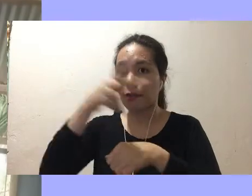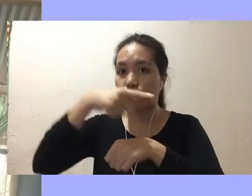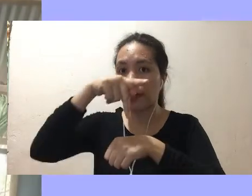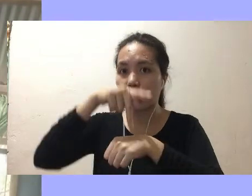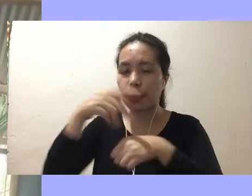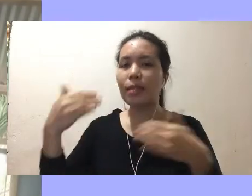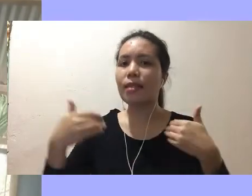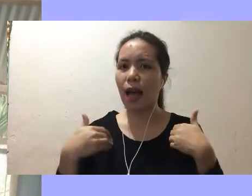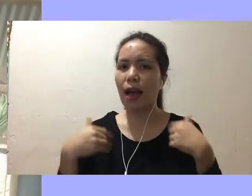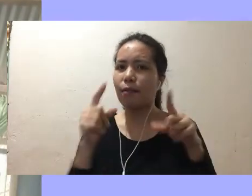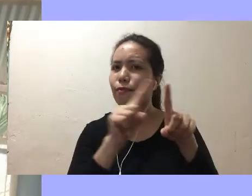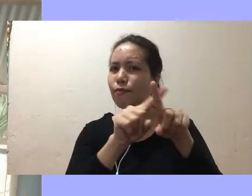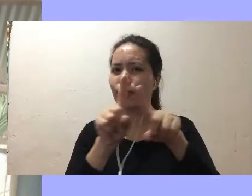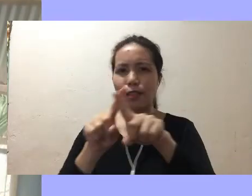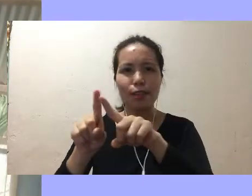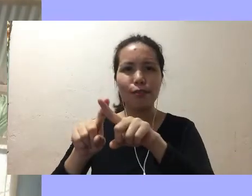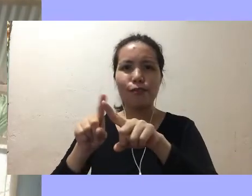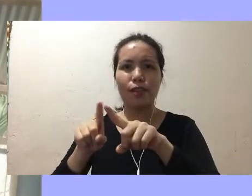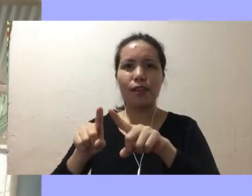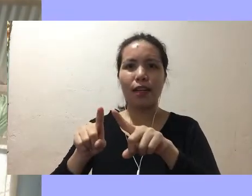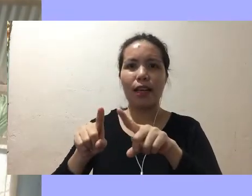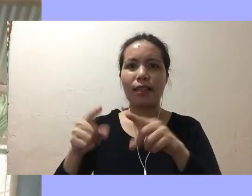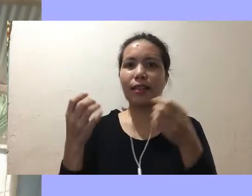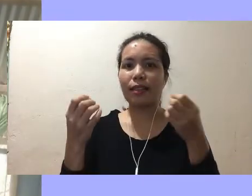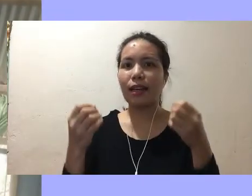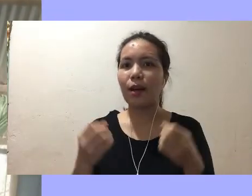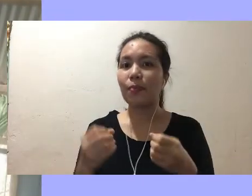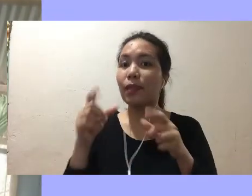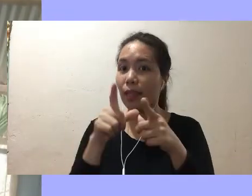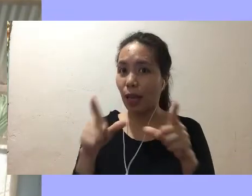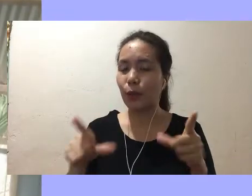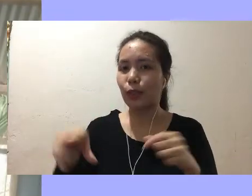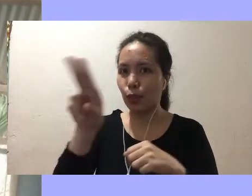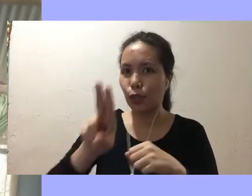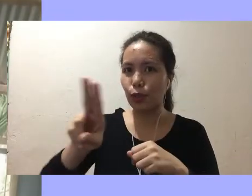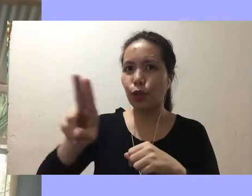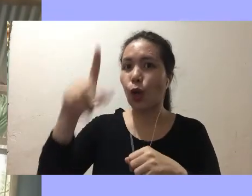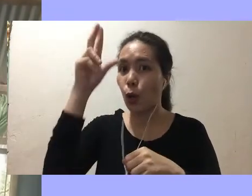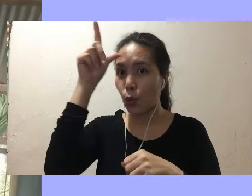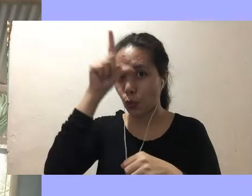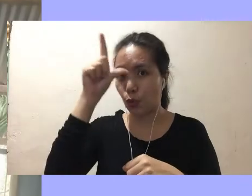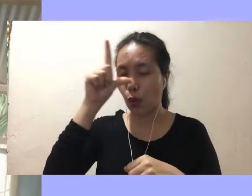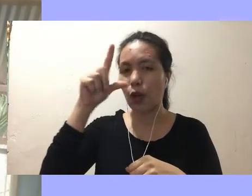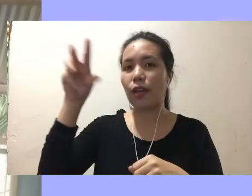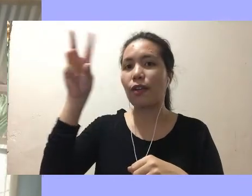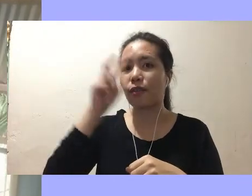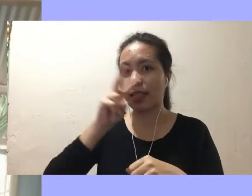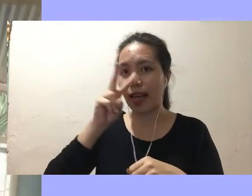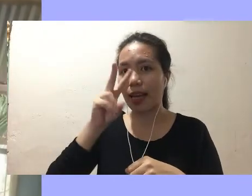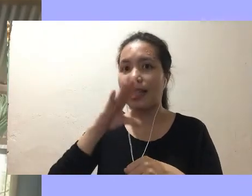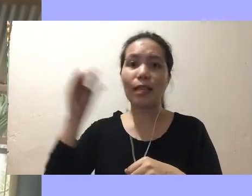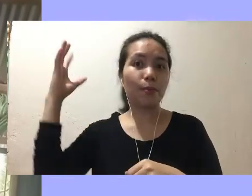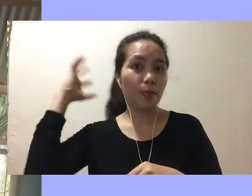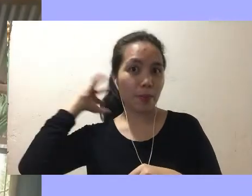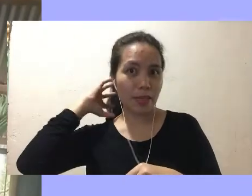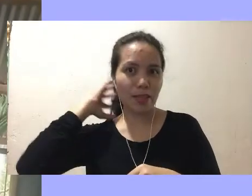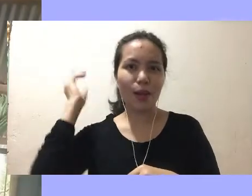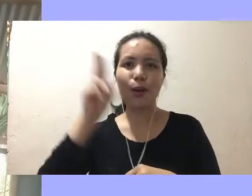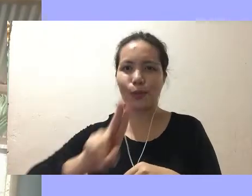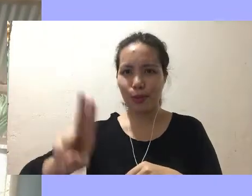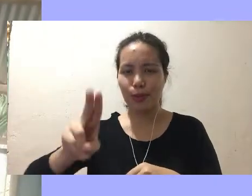have a lot of dialects or vernaculars all over the archipelago, from Luzon, Visayas, and